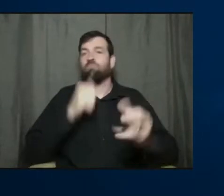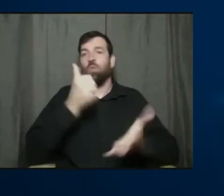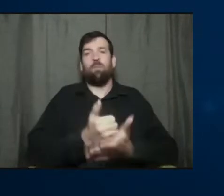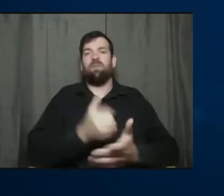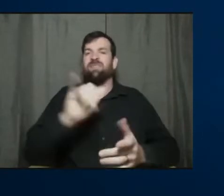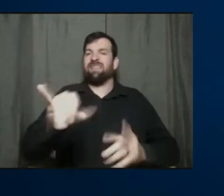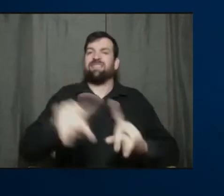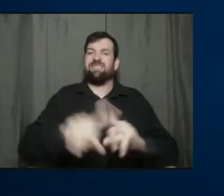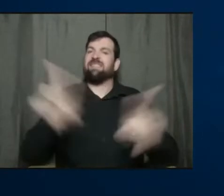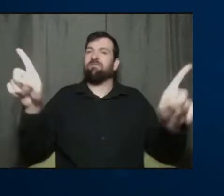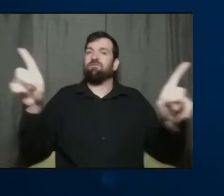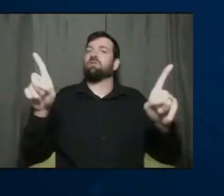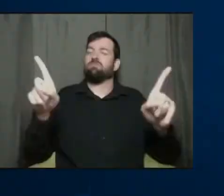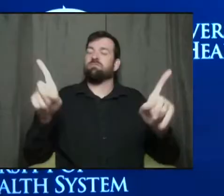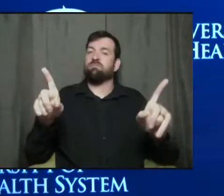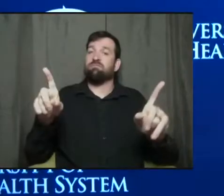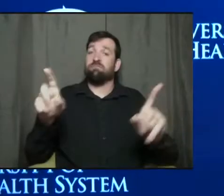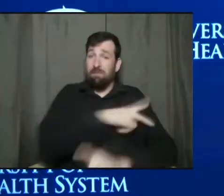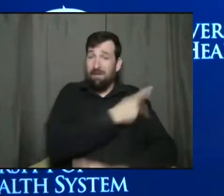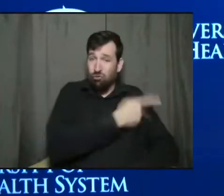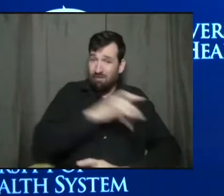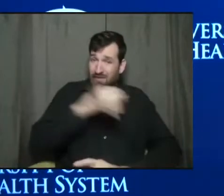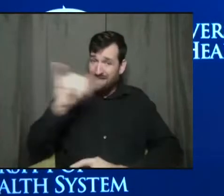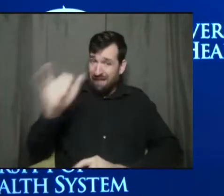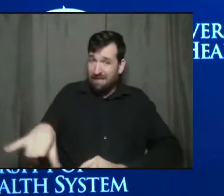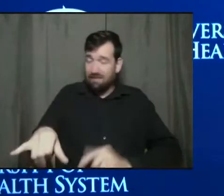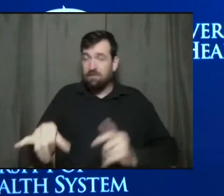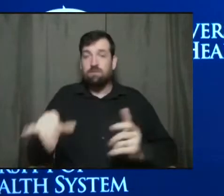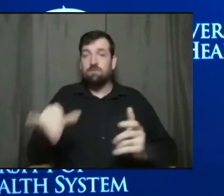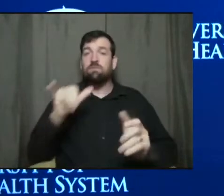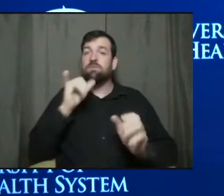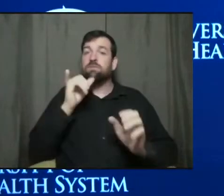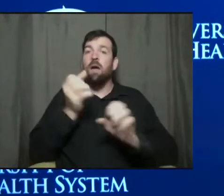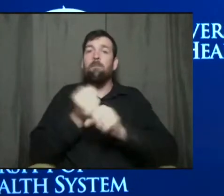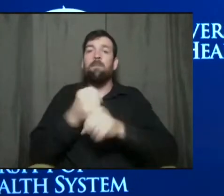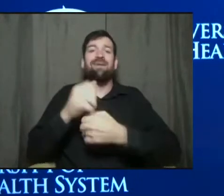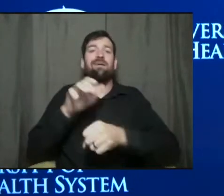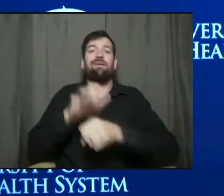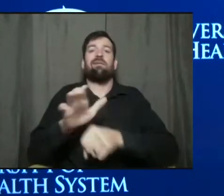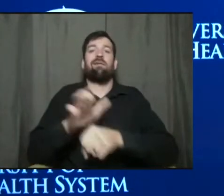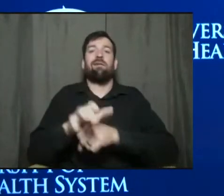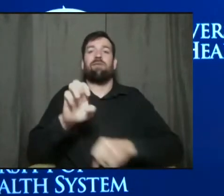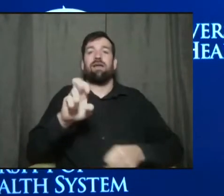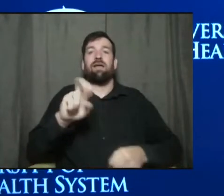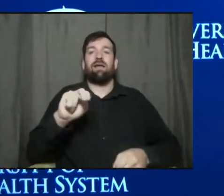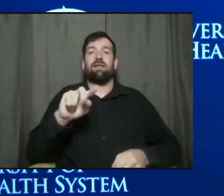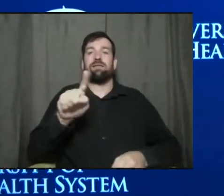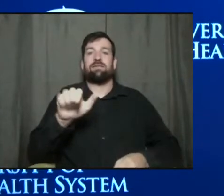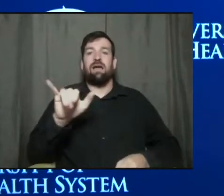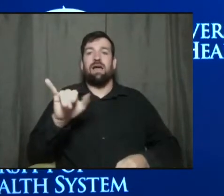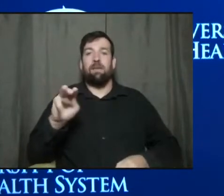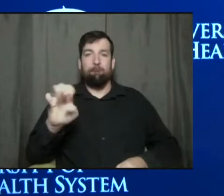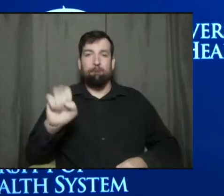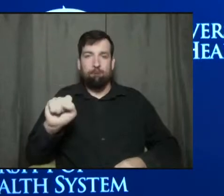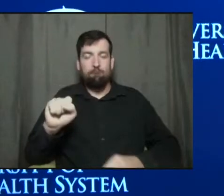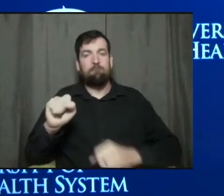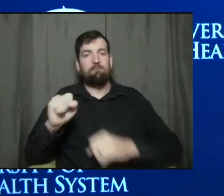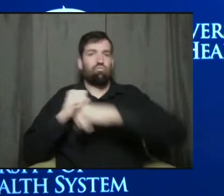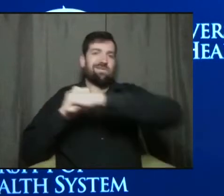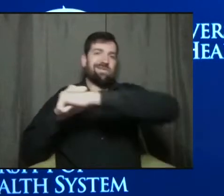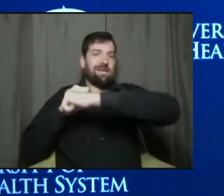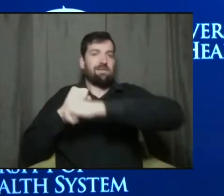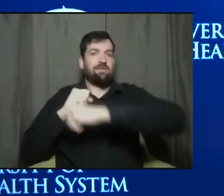mechanism. Unfortunately, patients like that don't make enough of an enzyme to help protect against the development of emphysema,